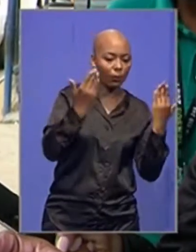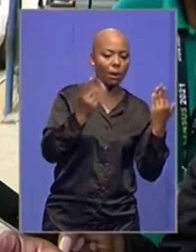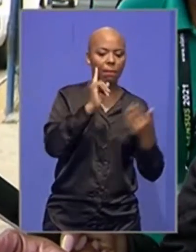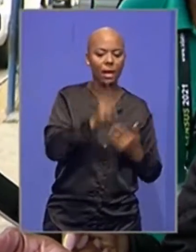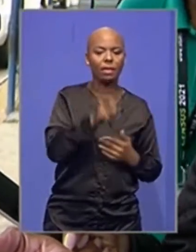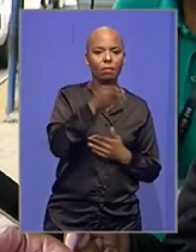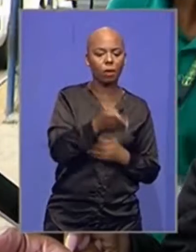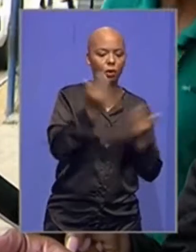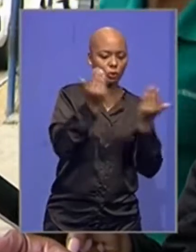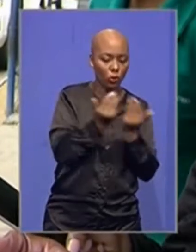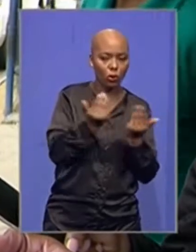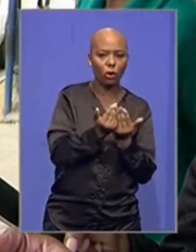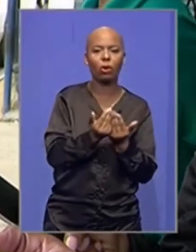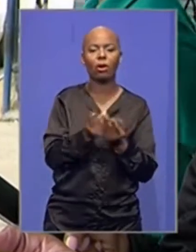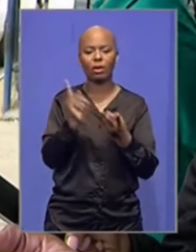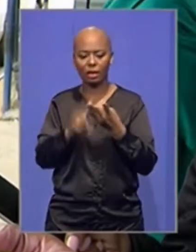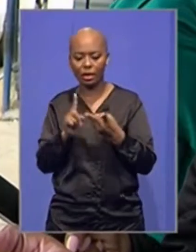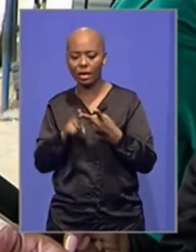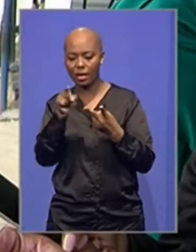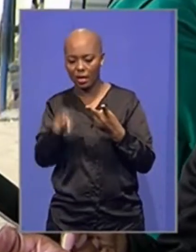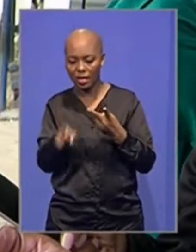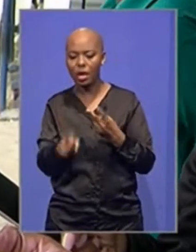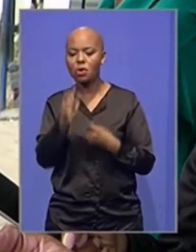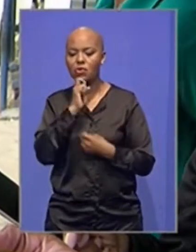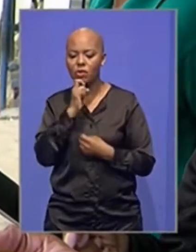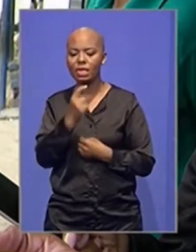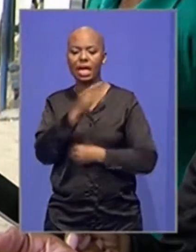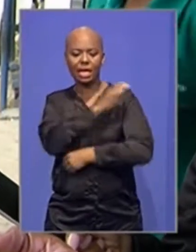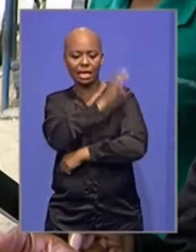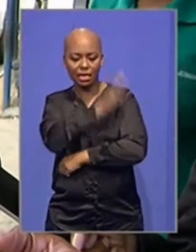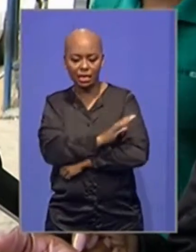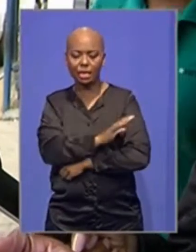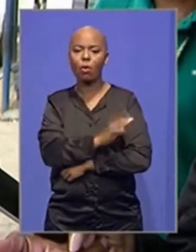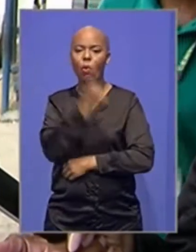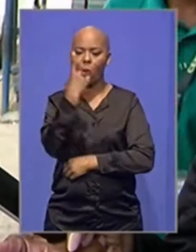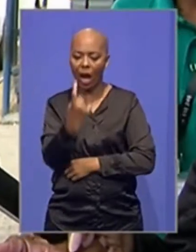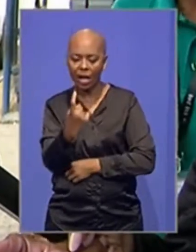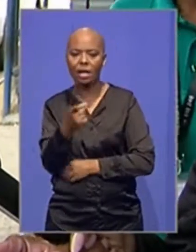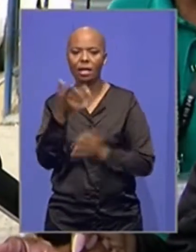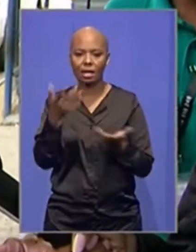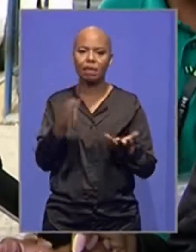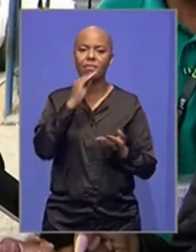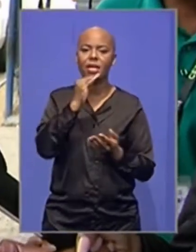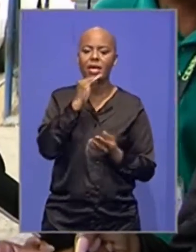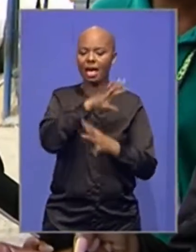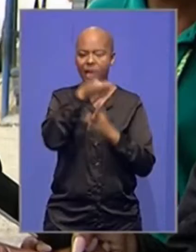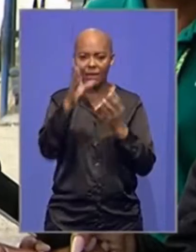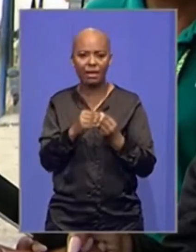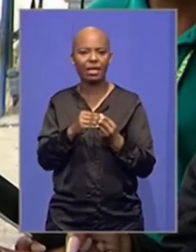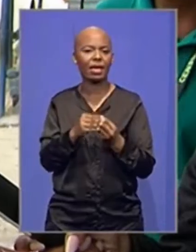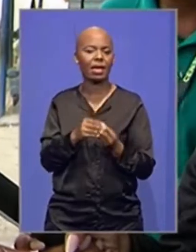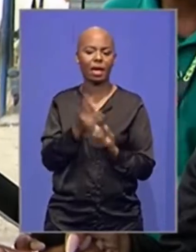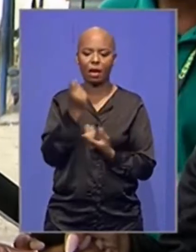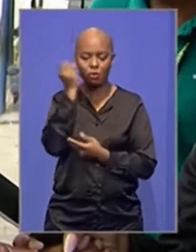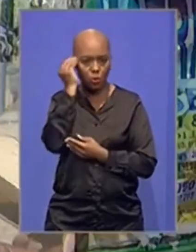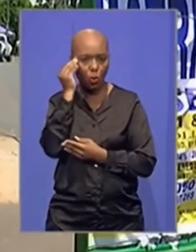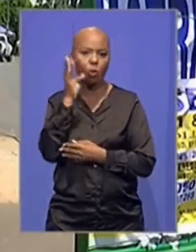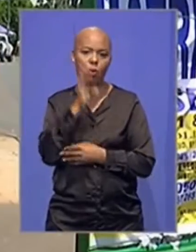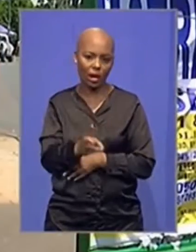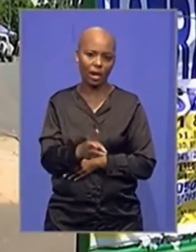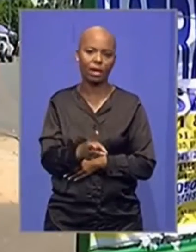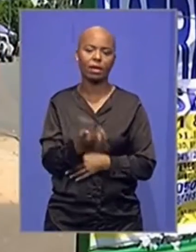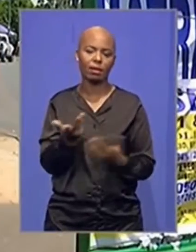These ones are utilizing this one clinic, which means then, for example, we'll know. It means we must build more clinics, more hospitals.